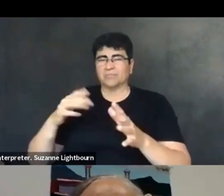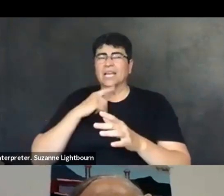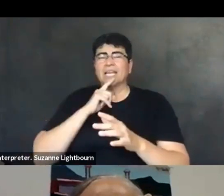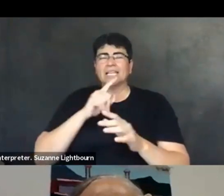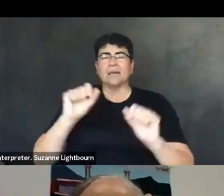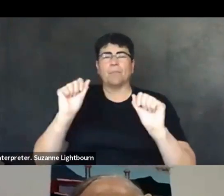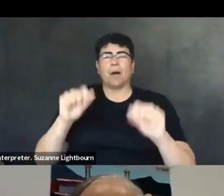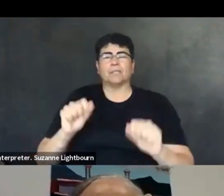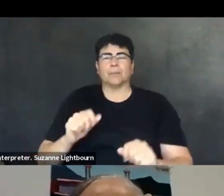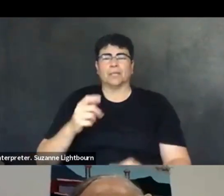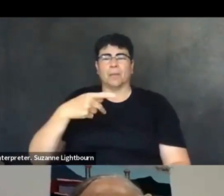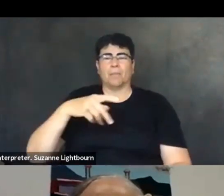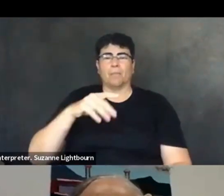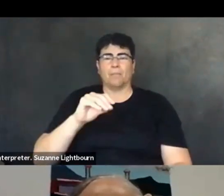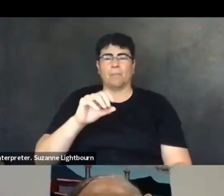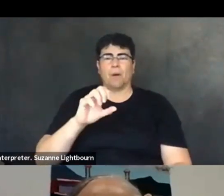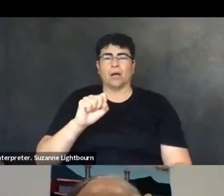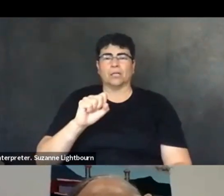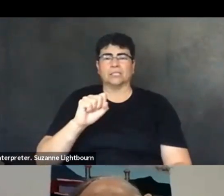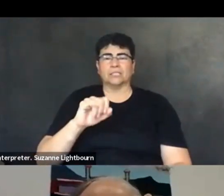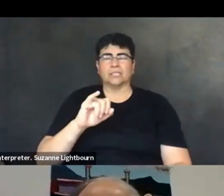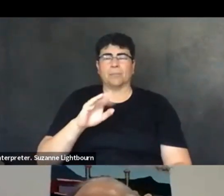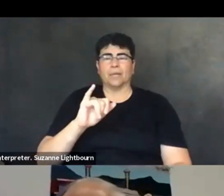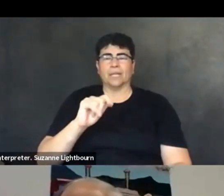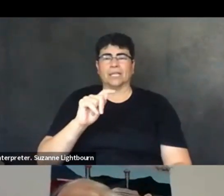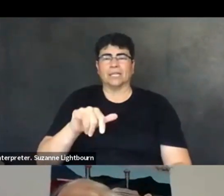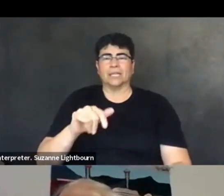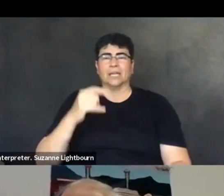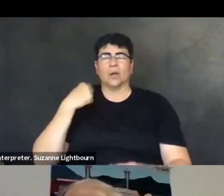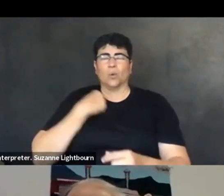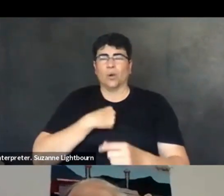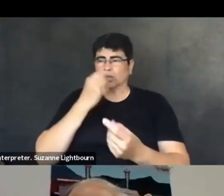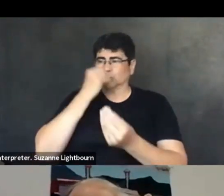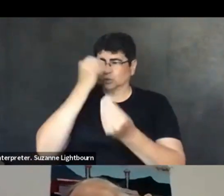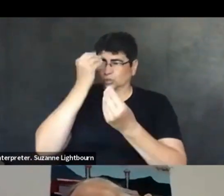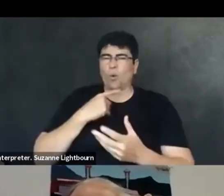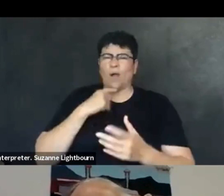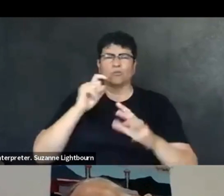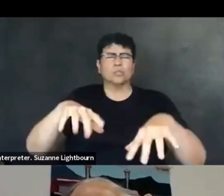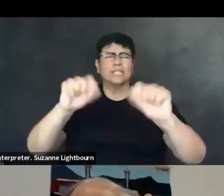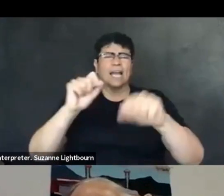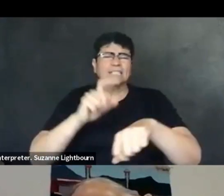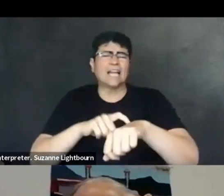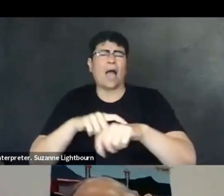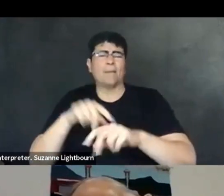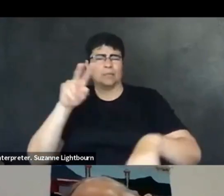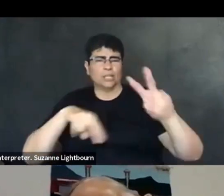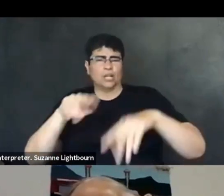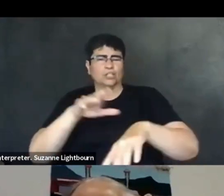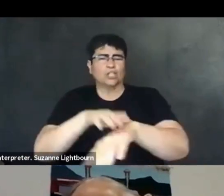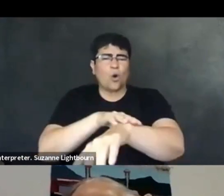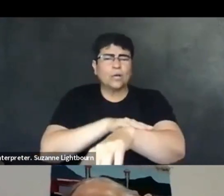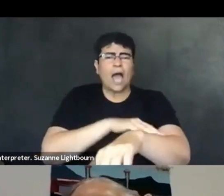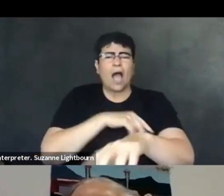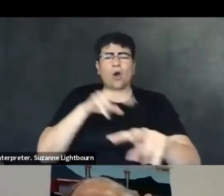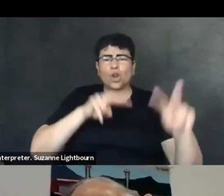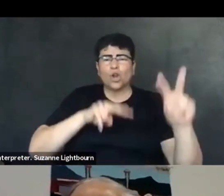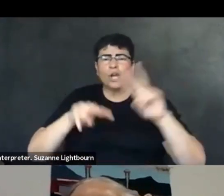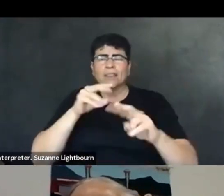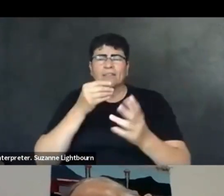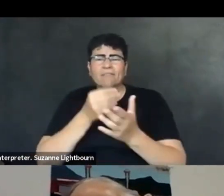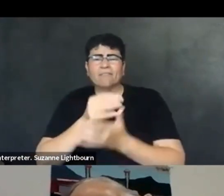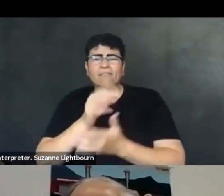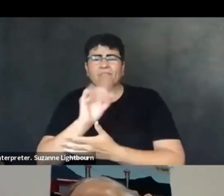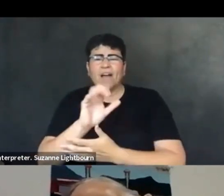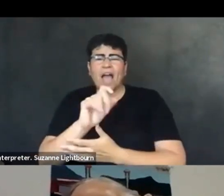possibility. Everything we were told would take time. We have to slow down. We have to look at the facts. We have to find funding. All of that